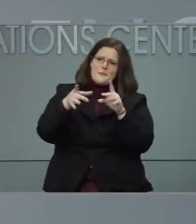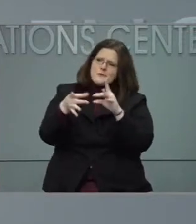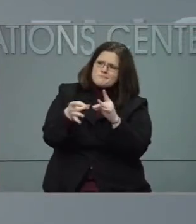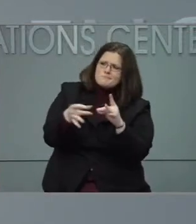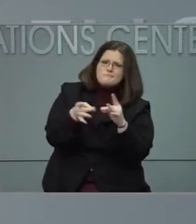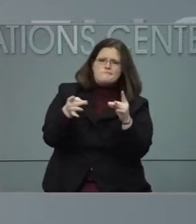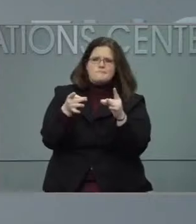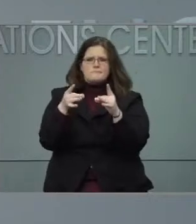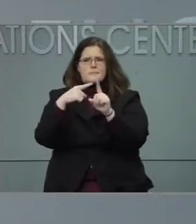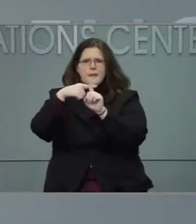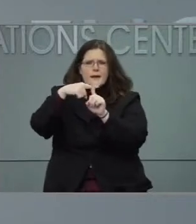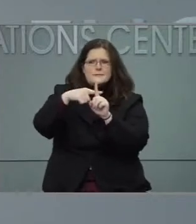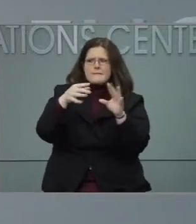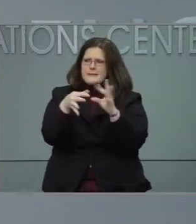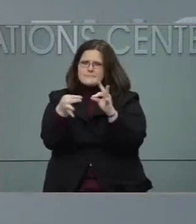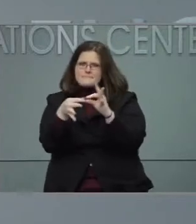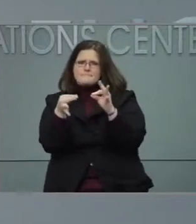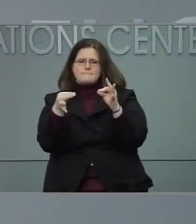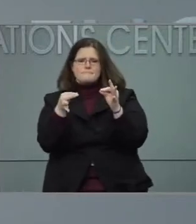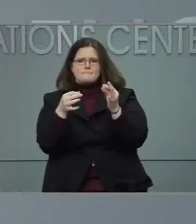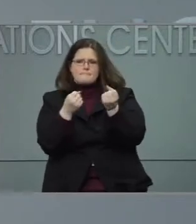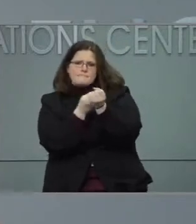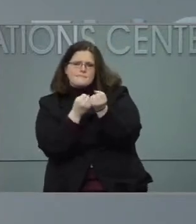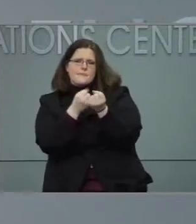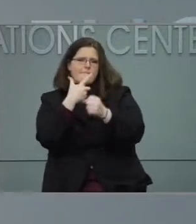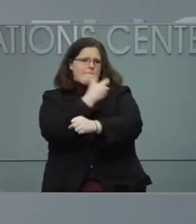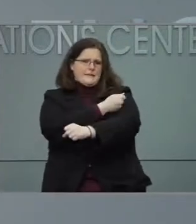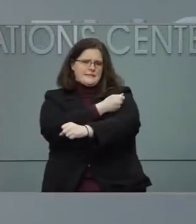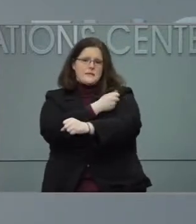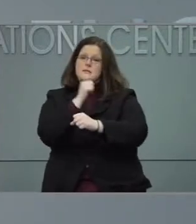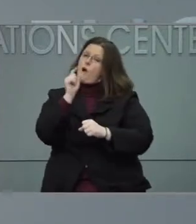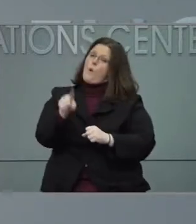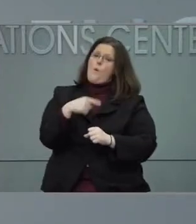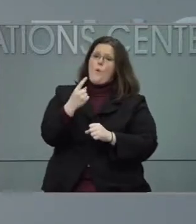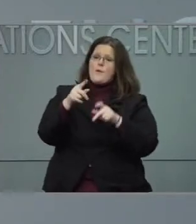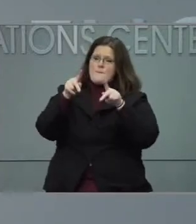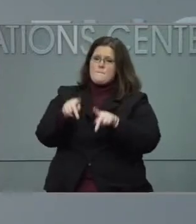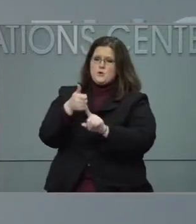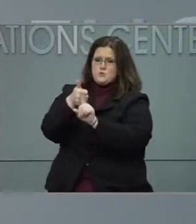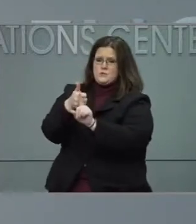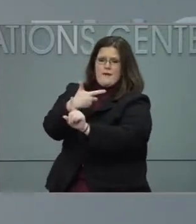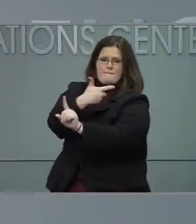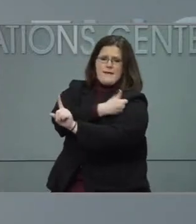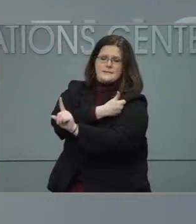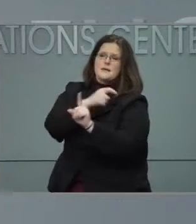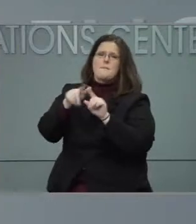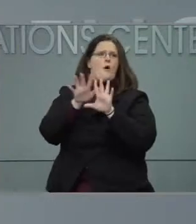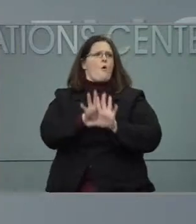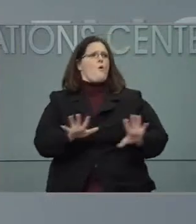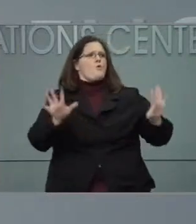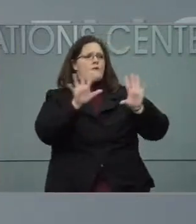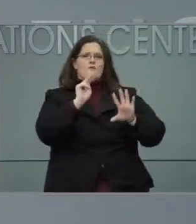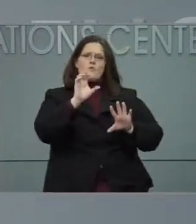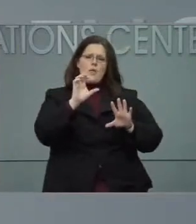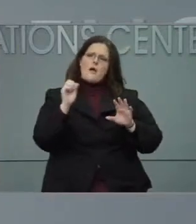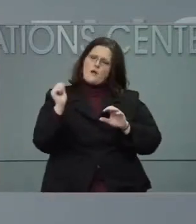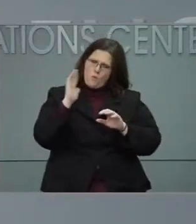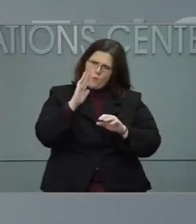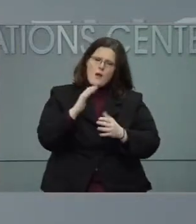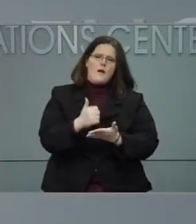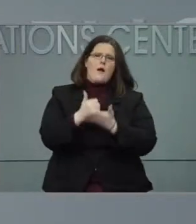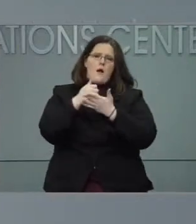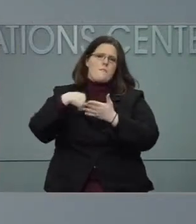vaccination, not only for the individual who gets it, but for our entire state. It makes us healthier. Thanks.